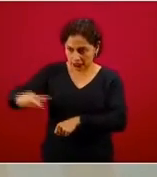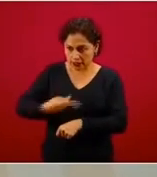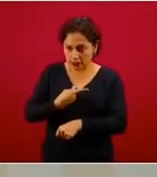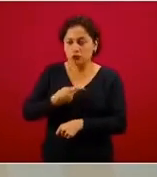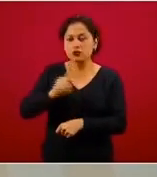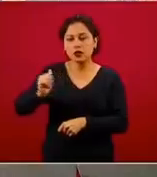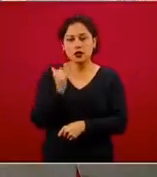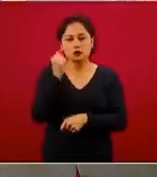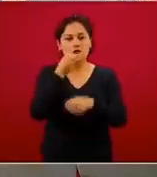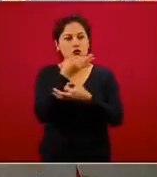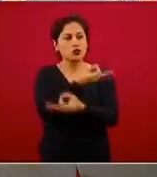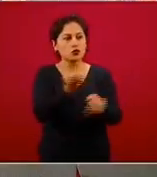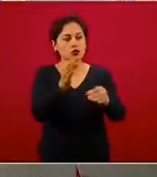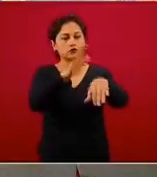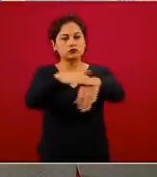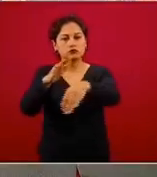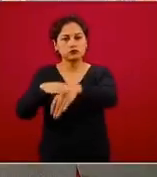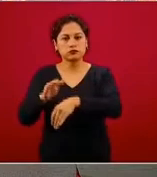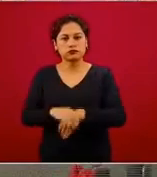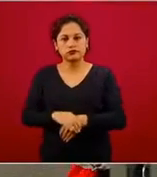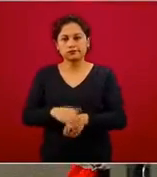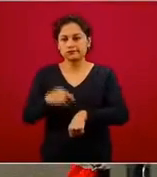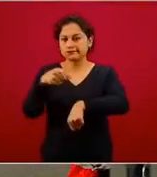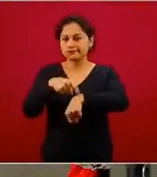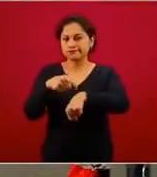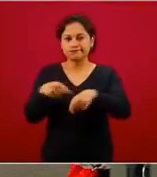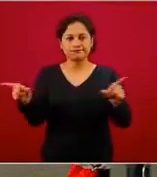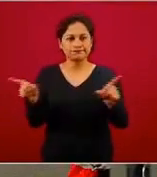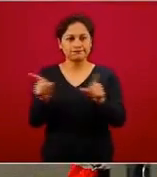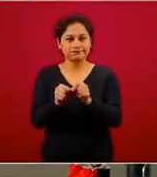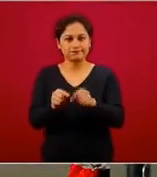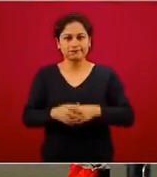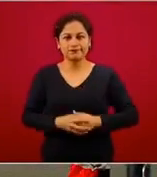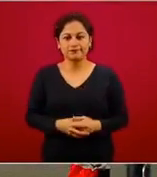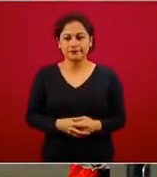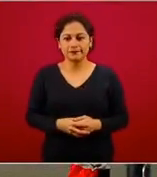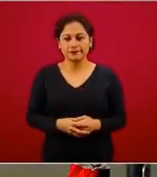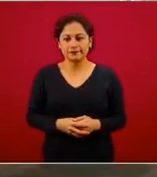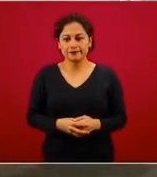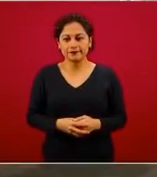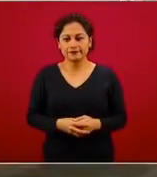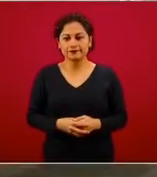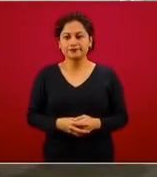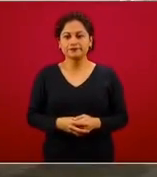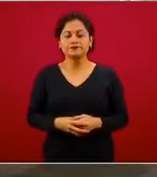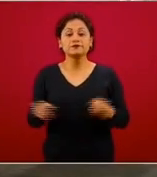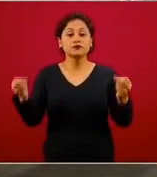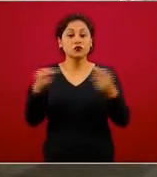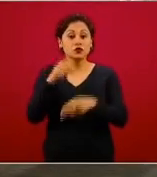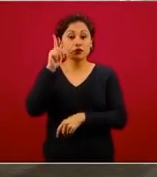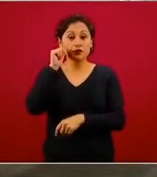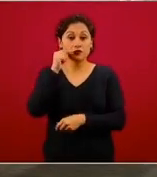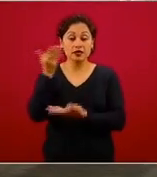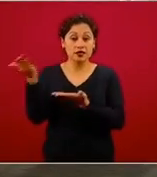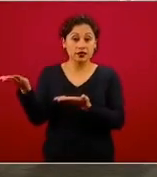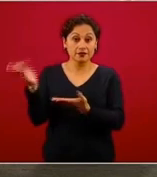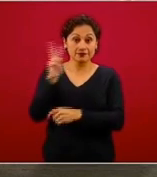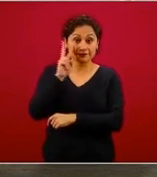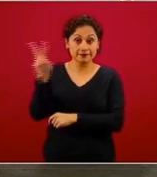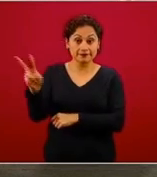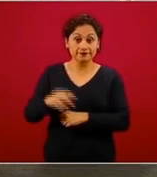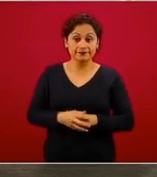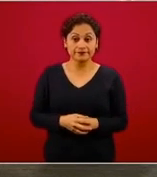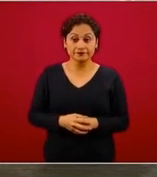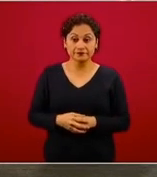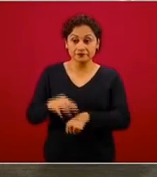to appeal to all of you to donate blood. Okay, that's it. We don't have any time left. Okay, great. So